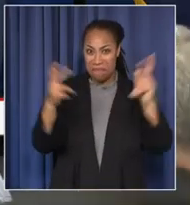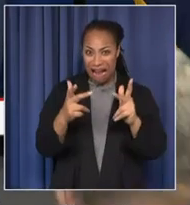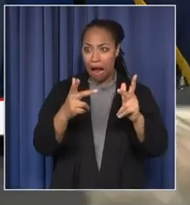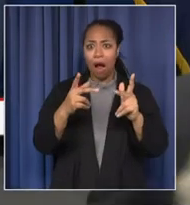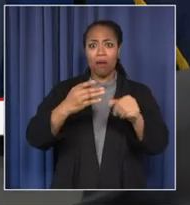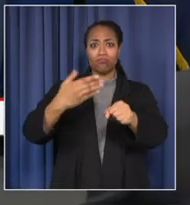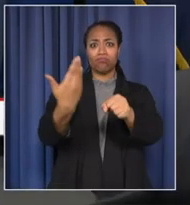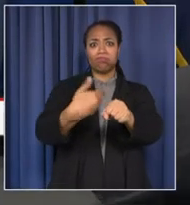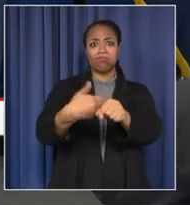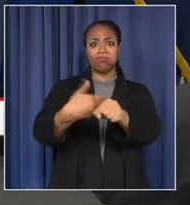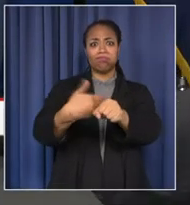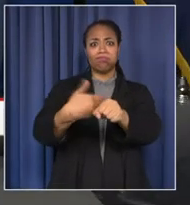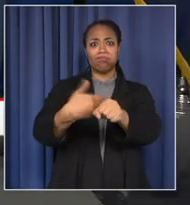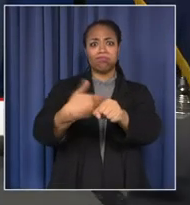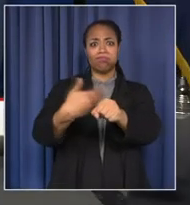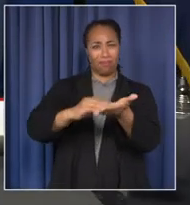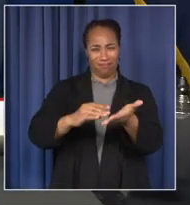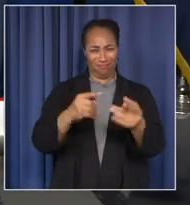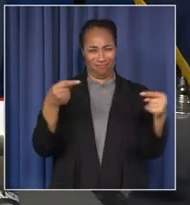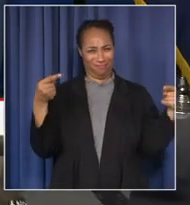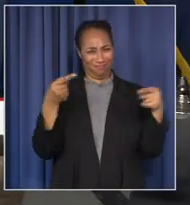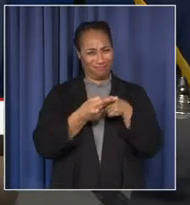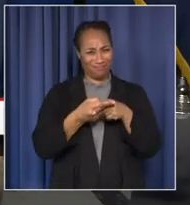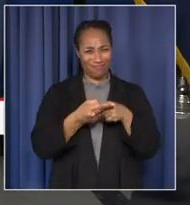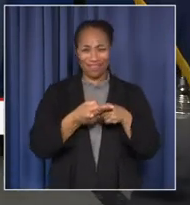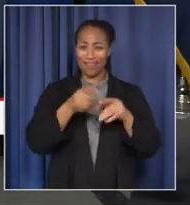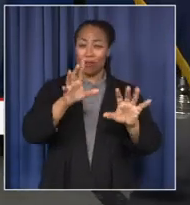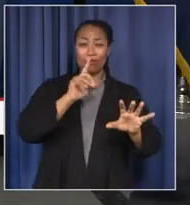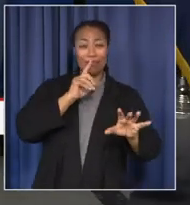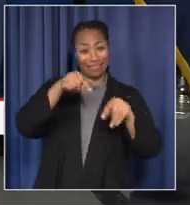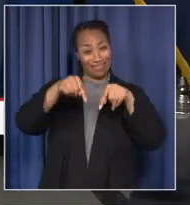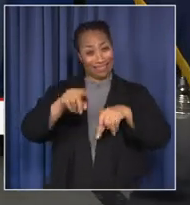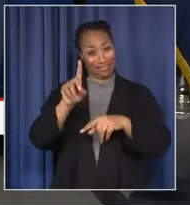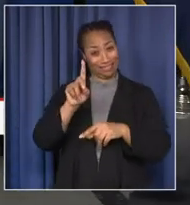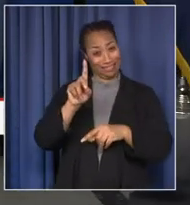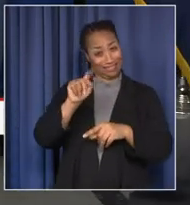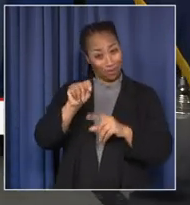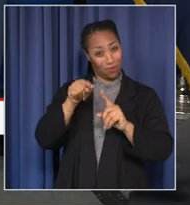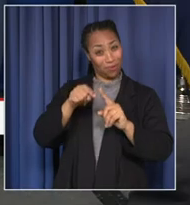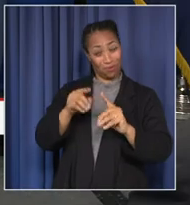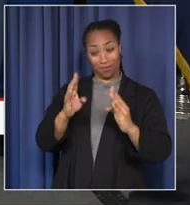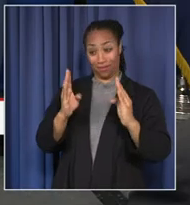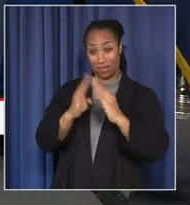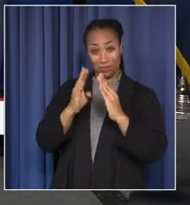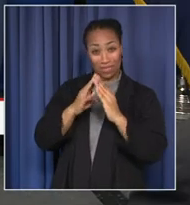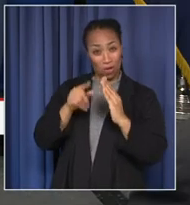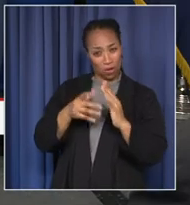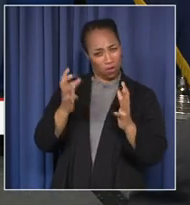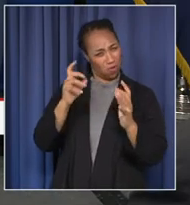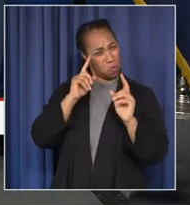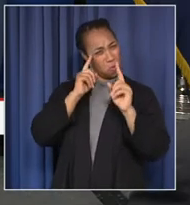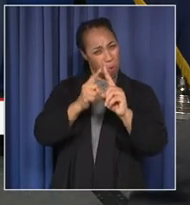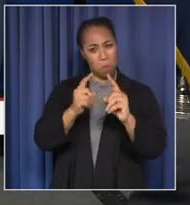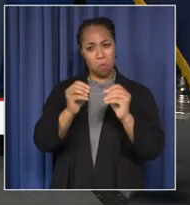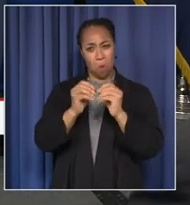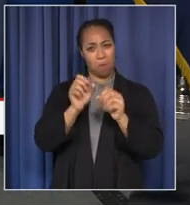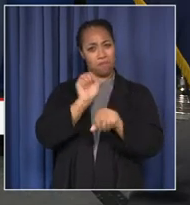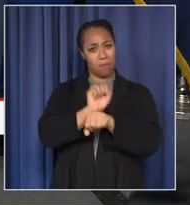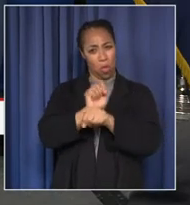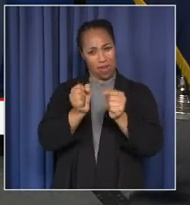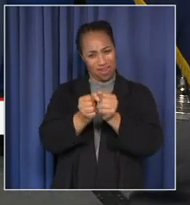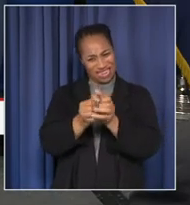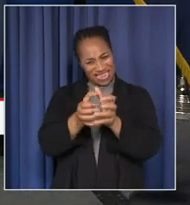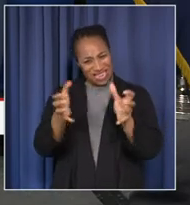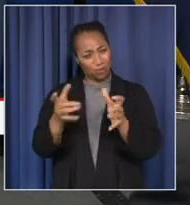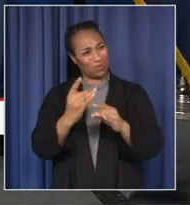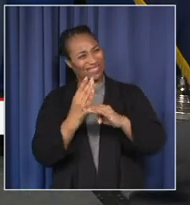sort of revitalization of downtown DC? Yes. So the president and I are, I think, simpatico